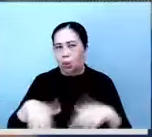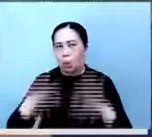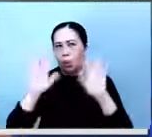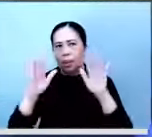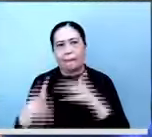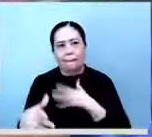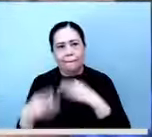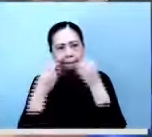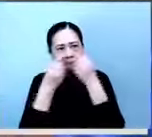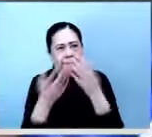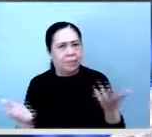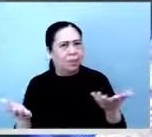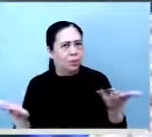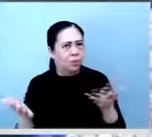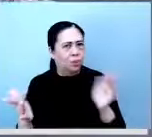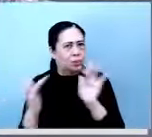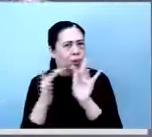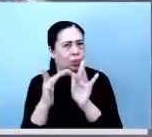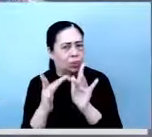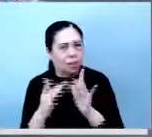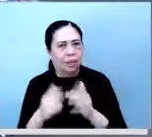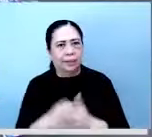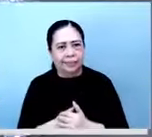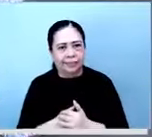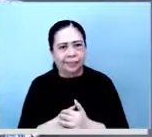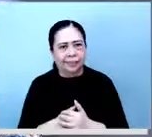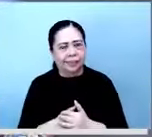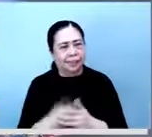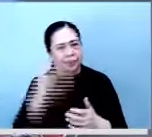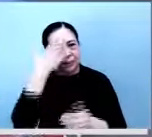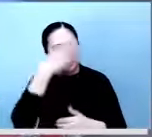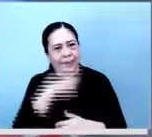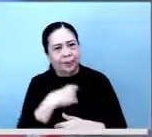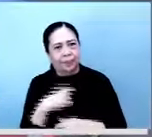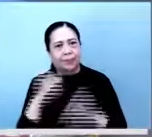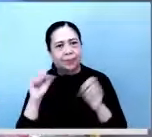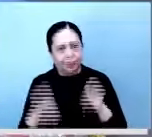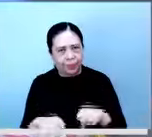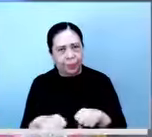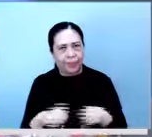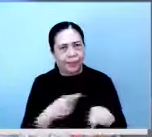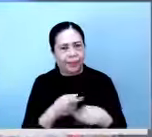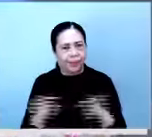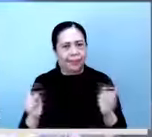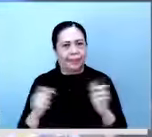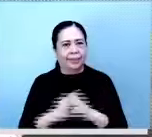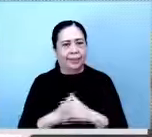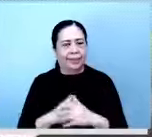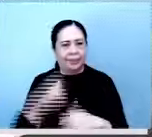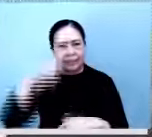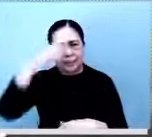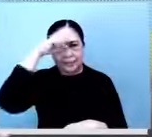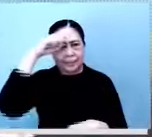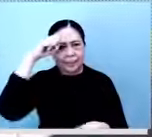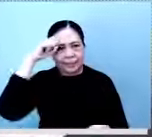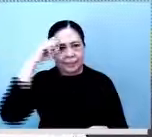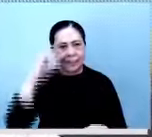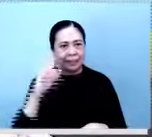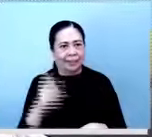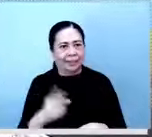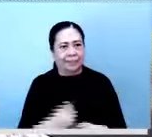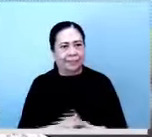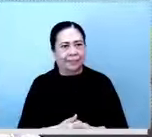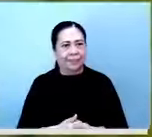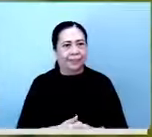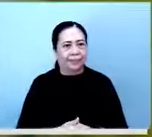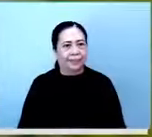let them all know saan ka namin pwedeng makontakt. These are gorgeous swimwear pwedeng-pwede sa ating mga chikiting this summer lalo. Okay, you